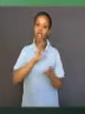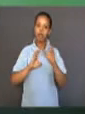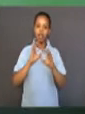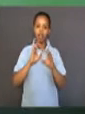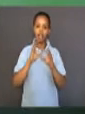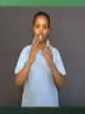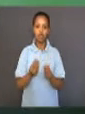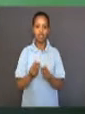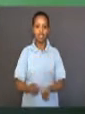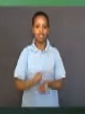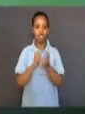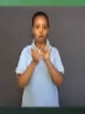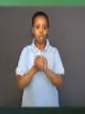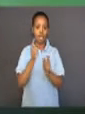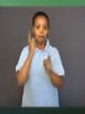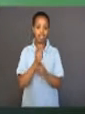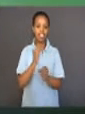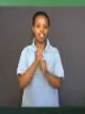biochemical evolution theory.